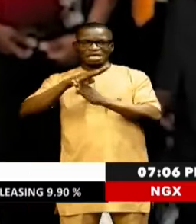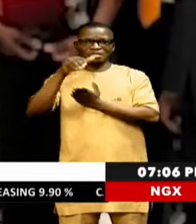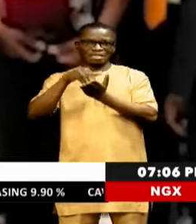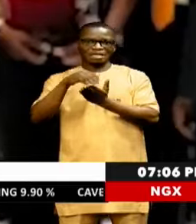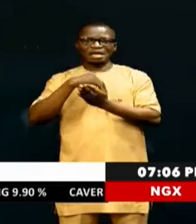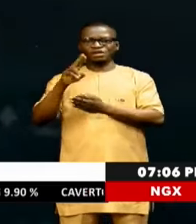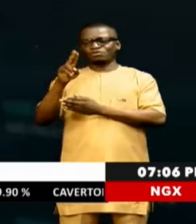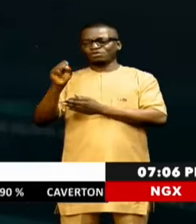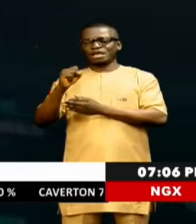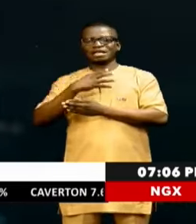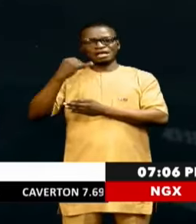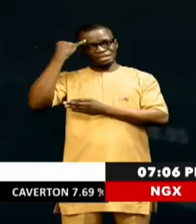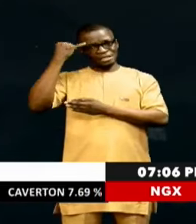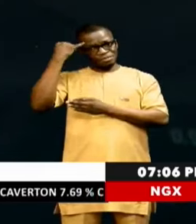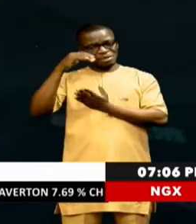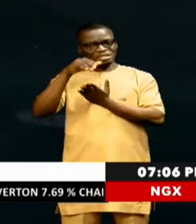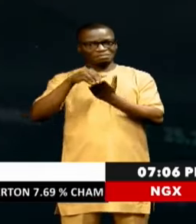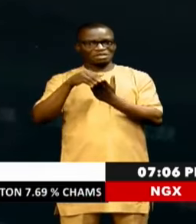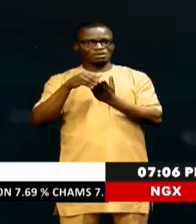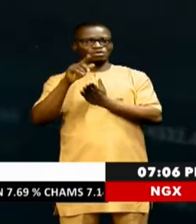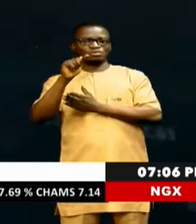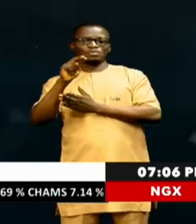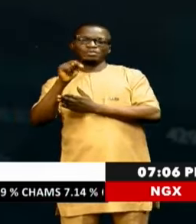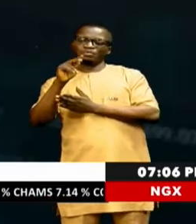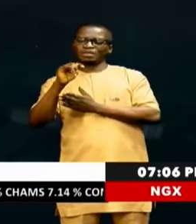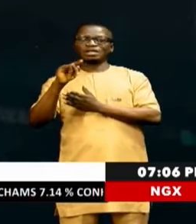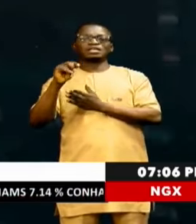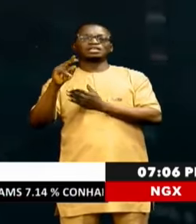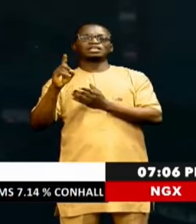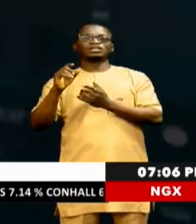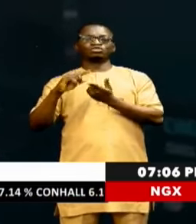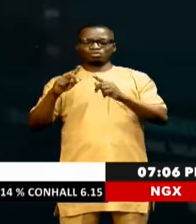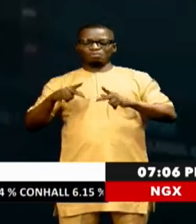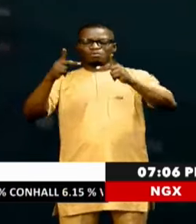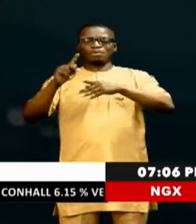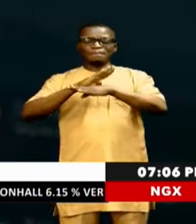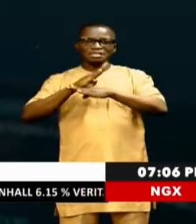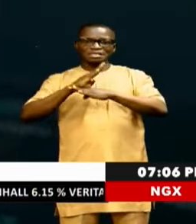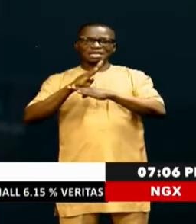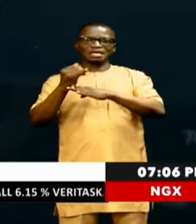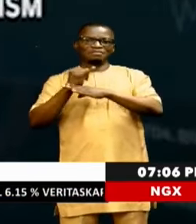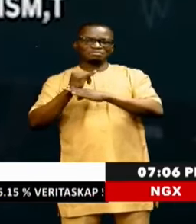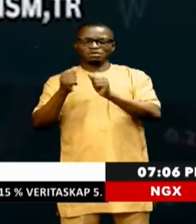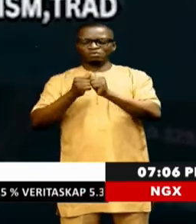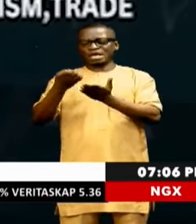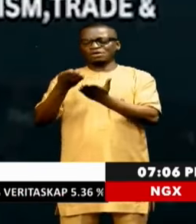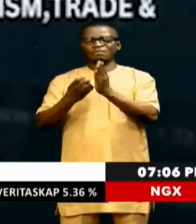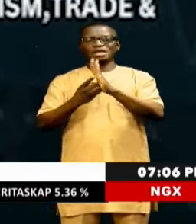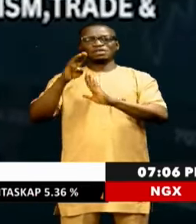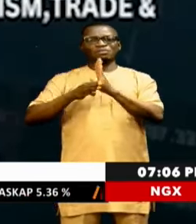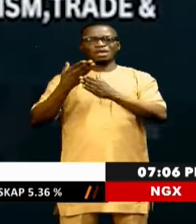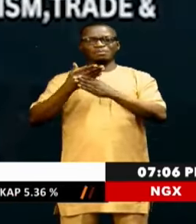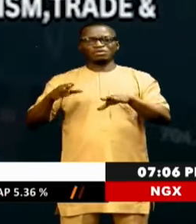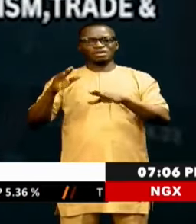U.S. and Japan chapter, and 99 info systems to promote trade, investment, and economic development between